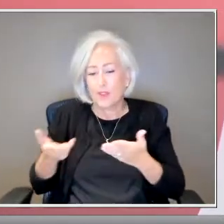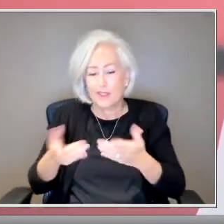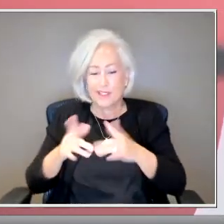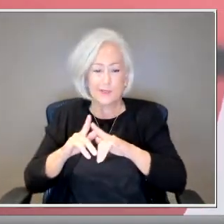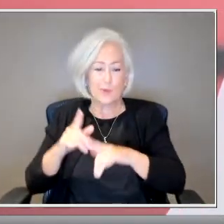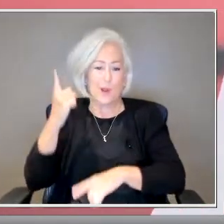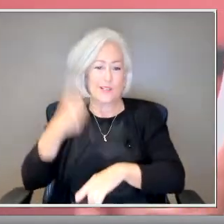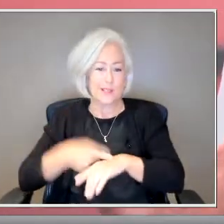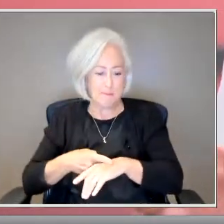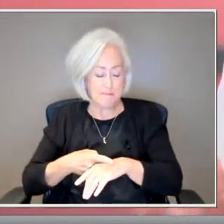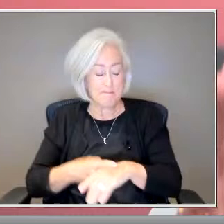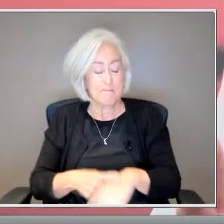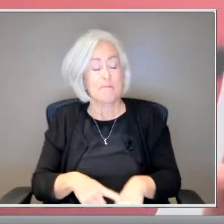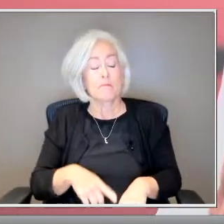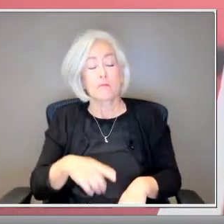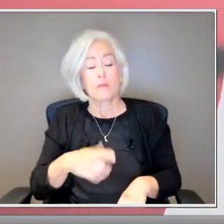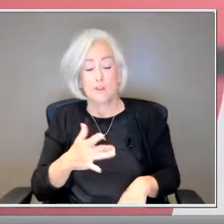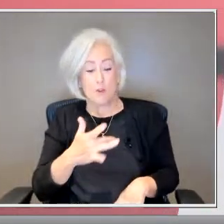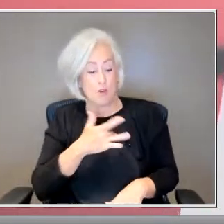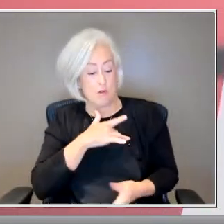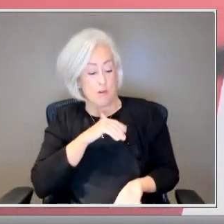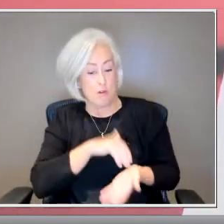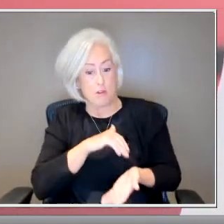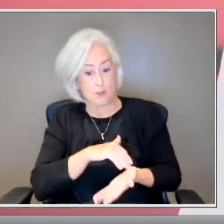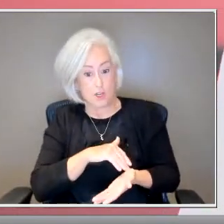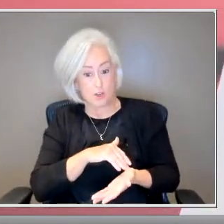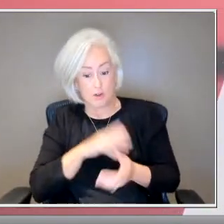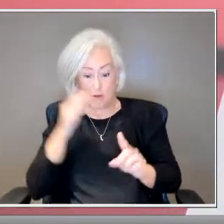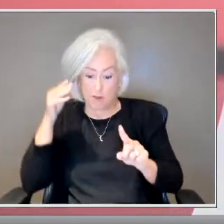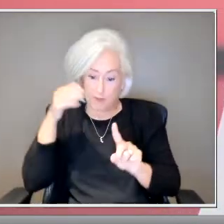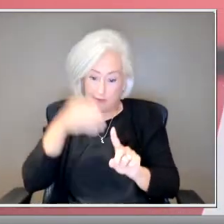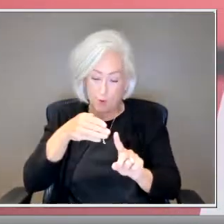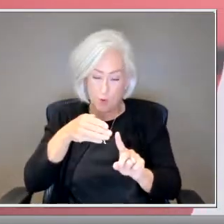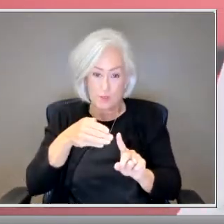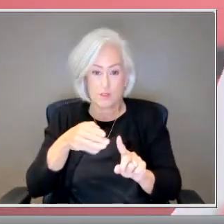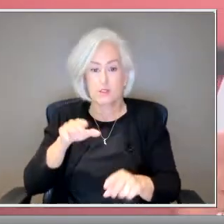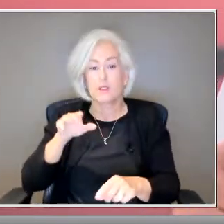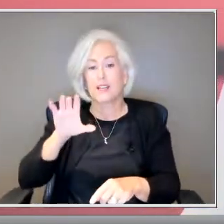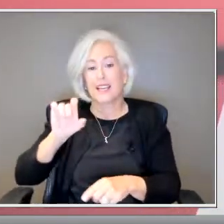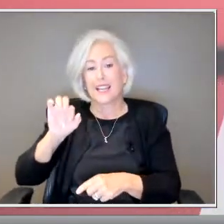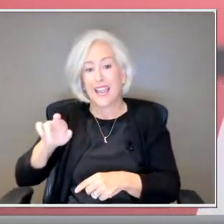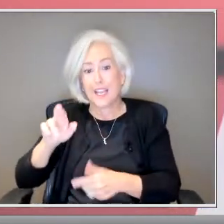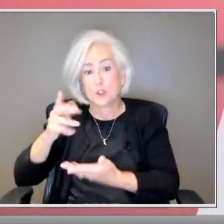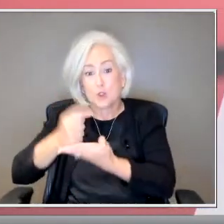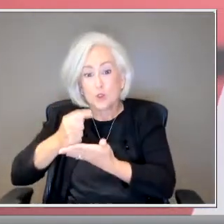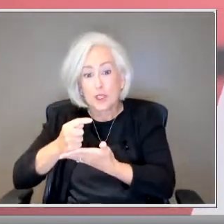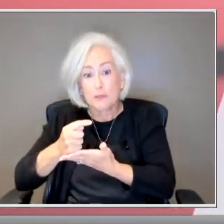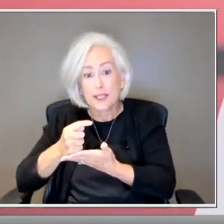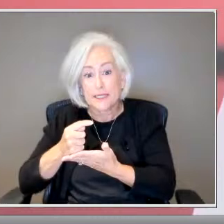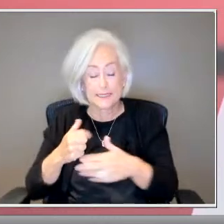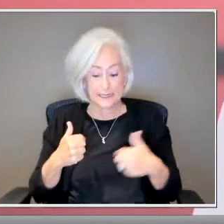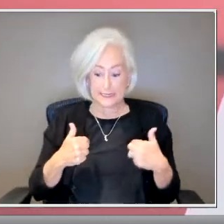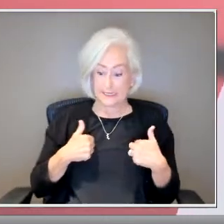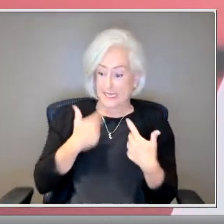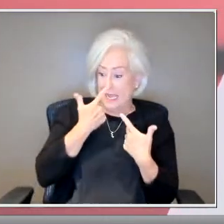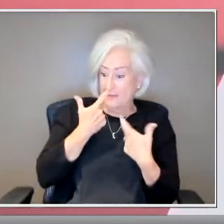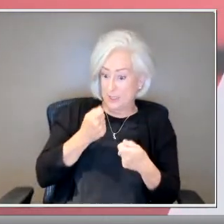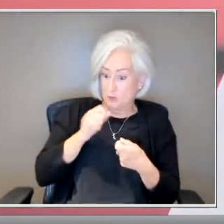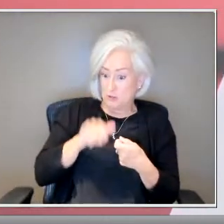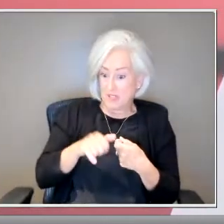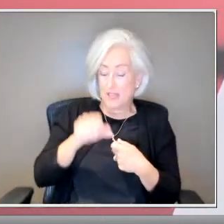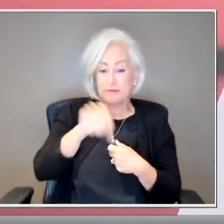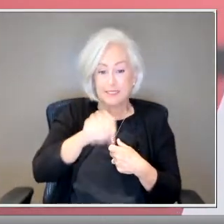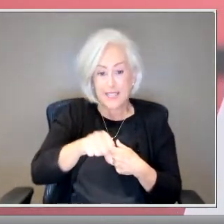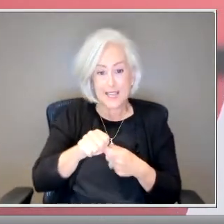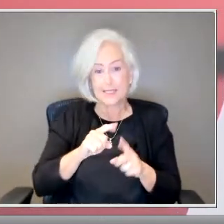event is cancer treatment. So anything I do, because, you know, I'm interested in something, it's just like, come on, let's